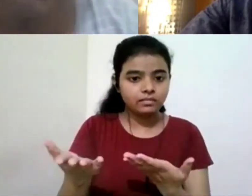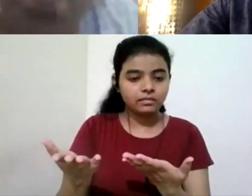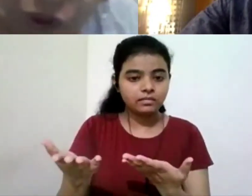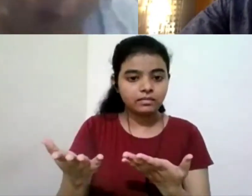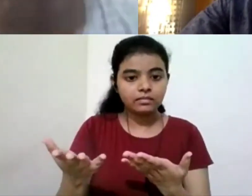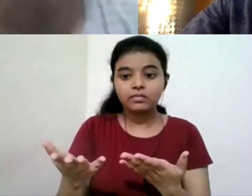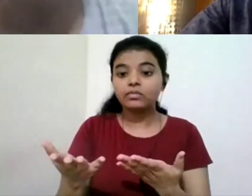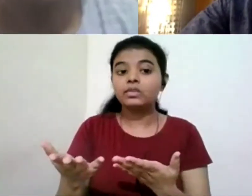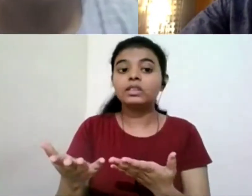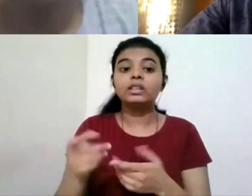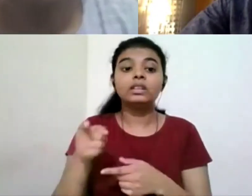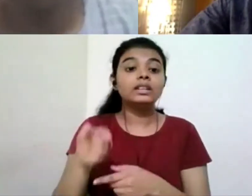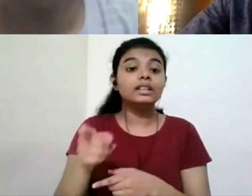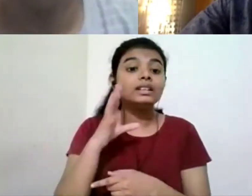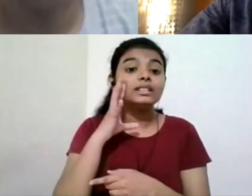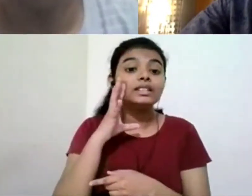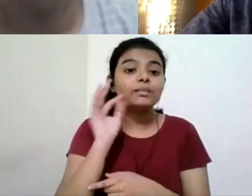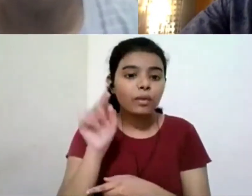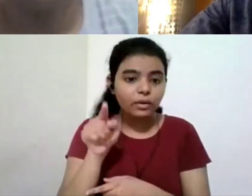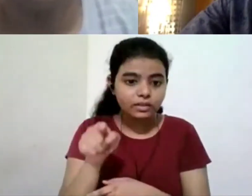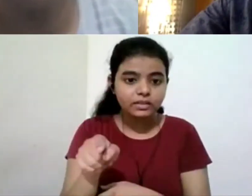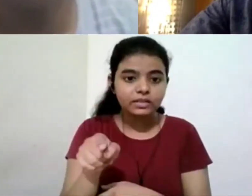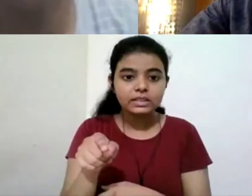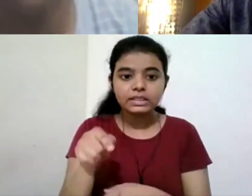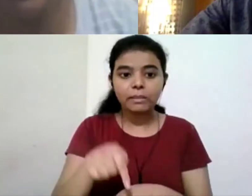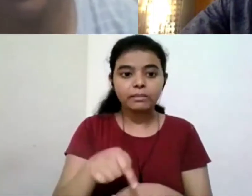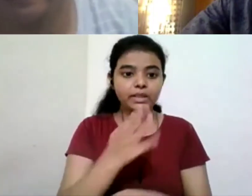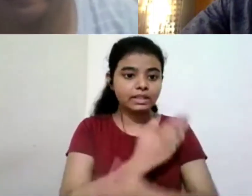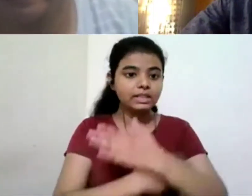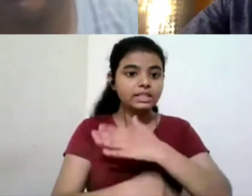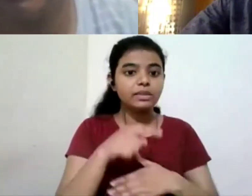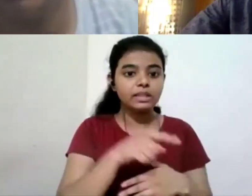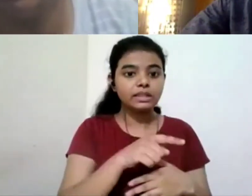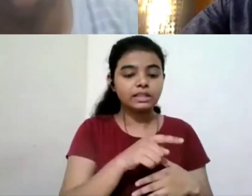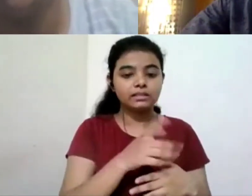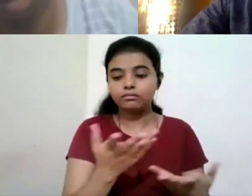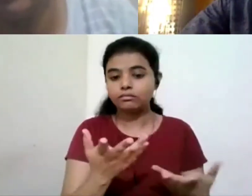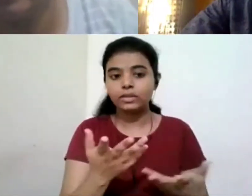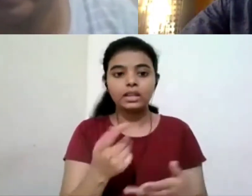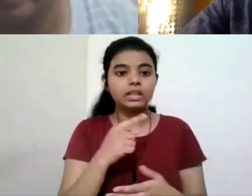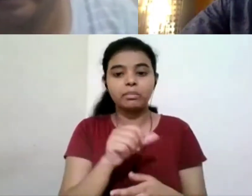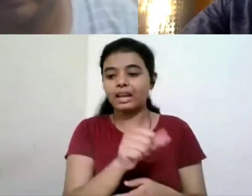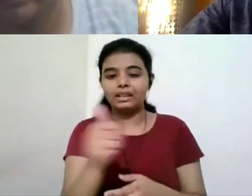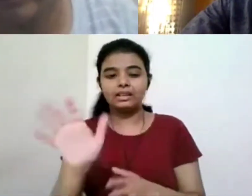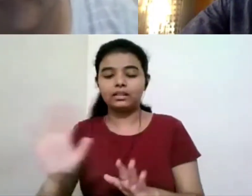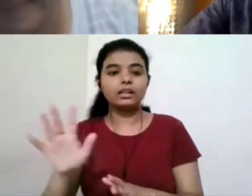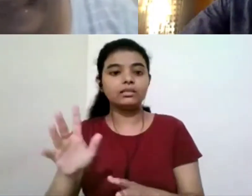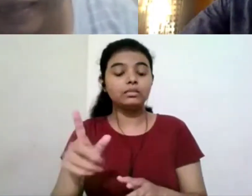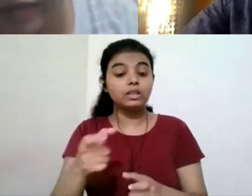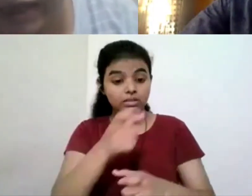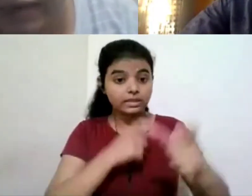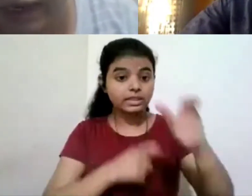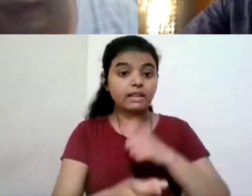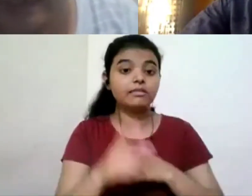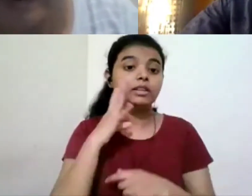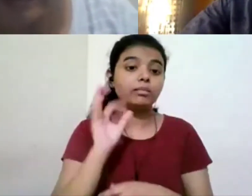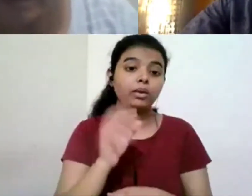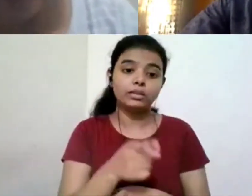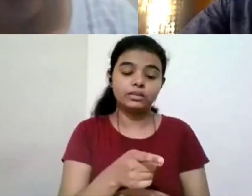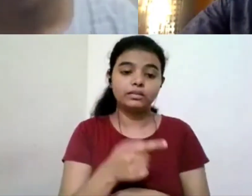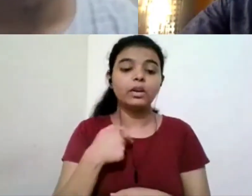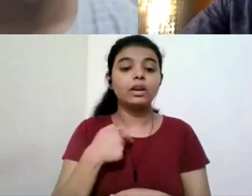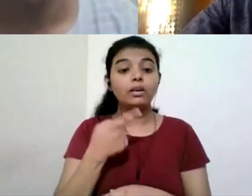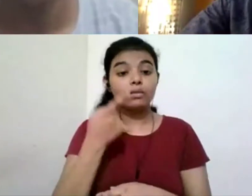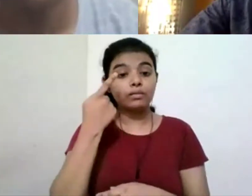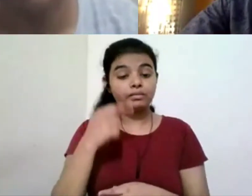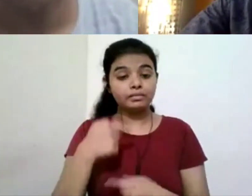is much more present in disability than you'd find, say, in other areas. For me, that's a very, very integral